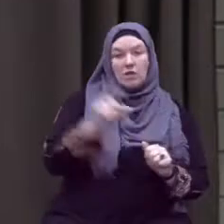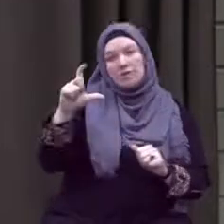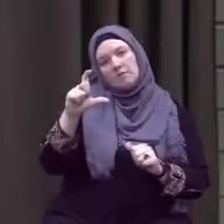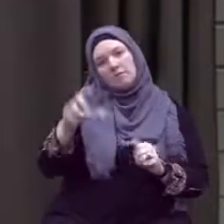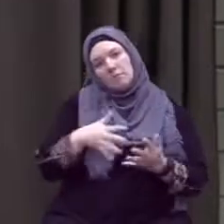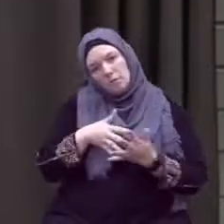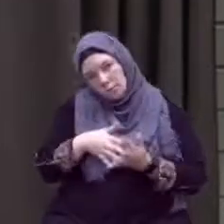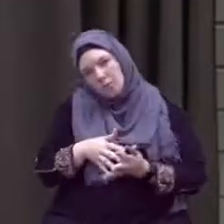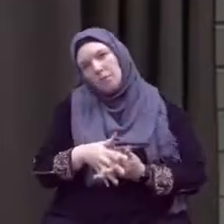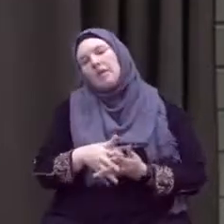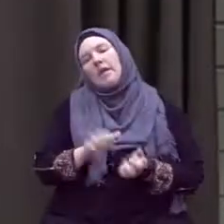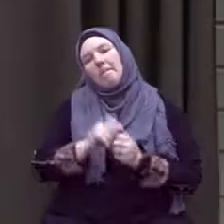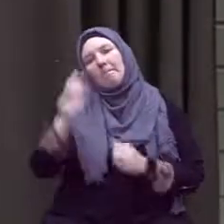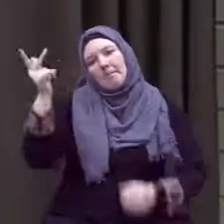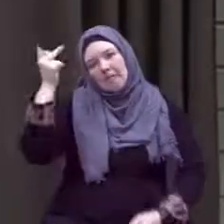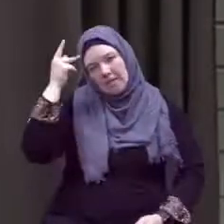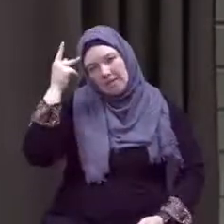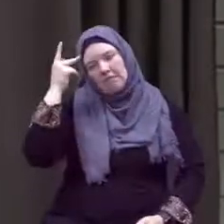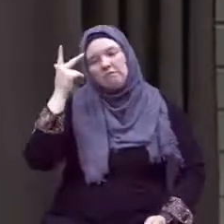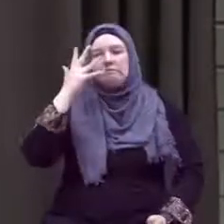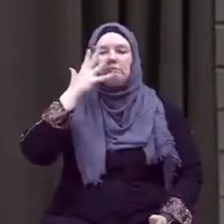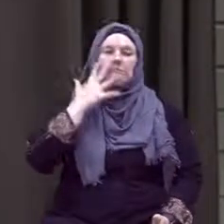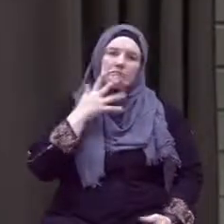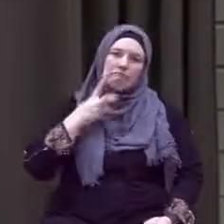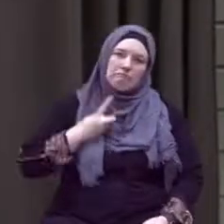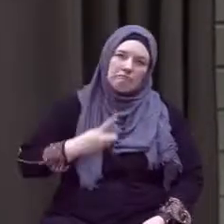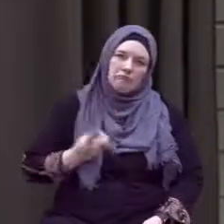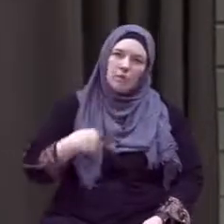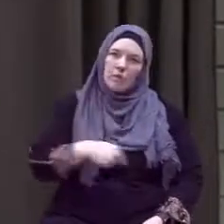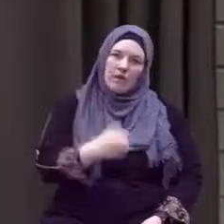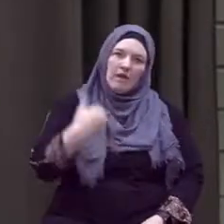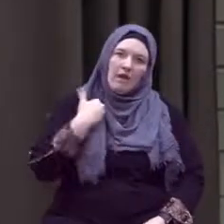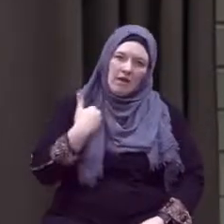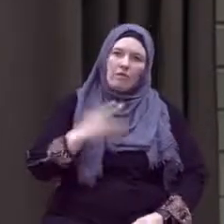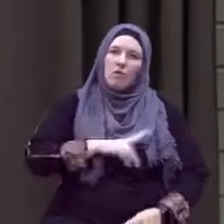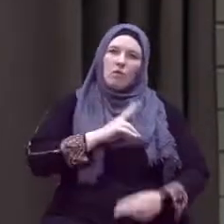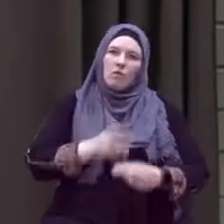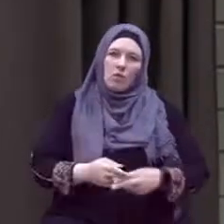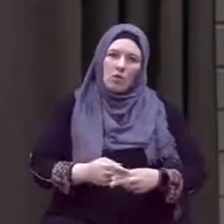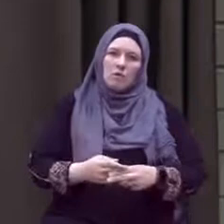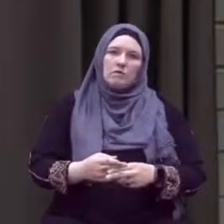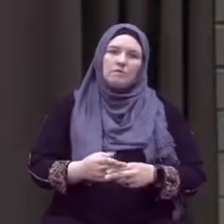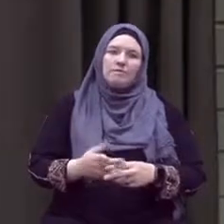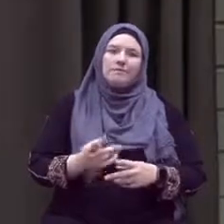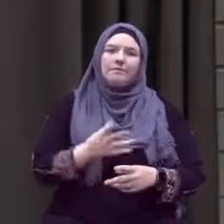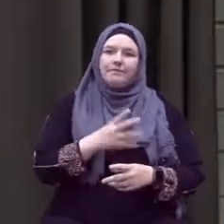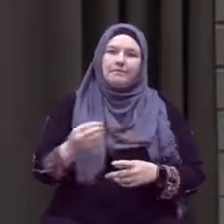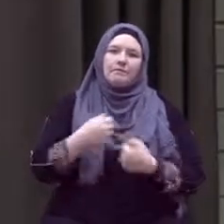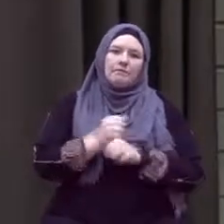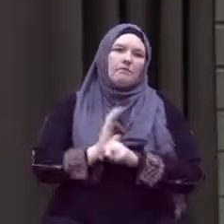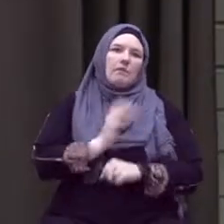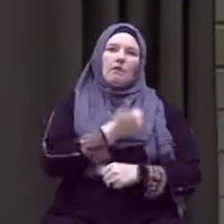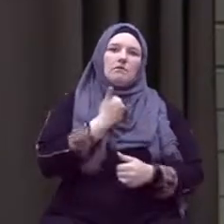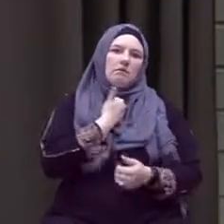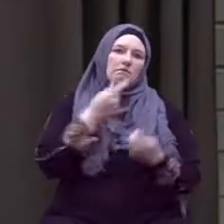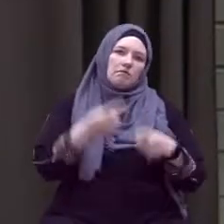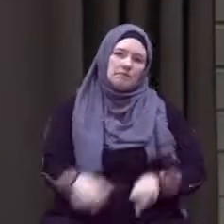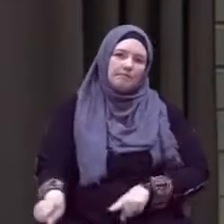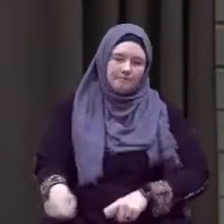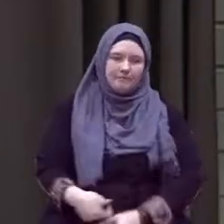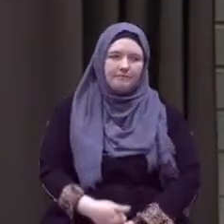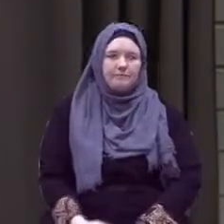rooted in the political miseries that we have called upon ourselves.